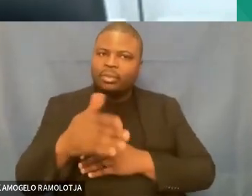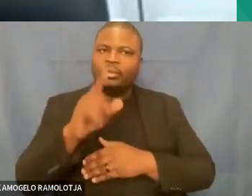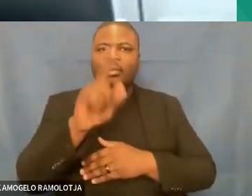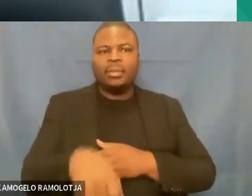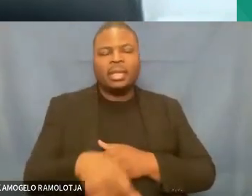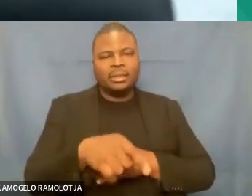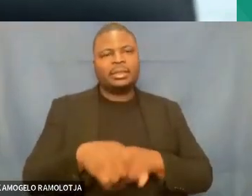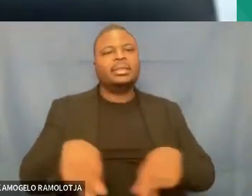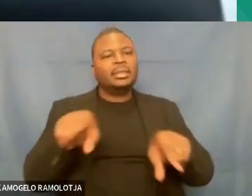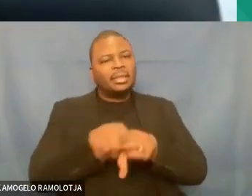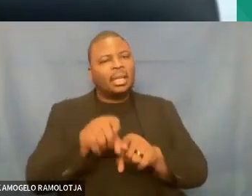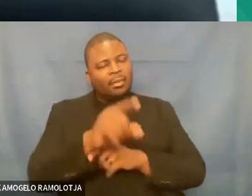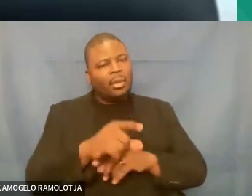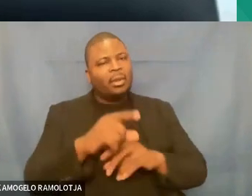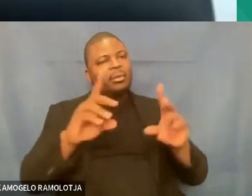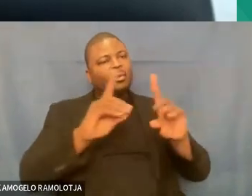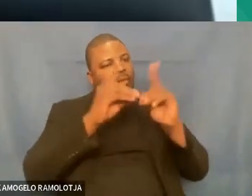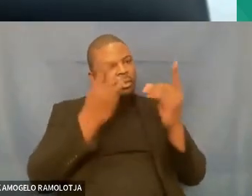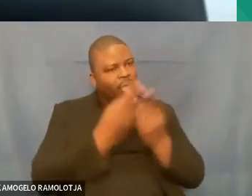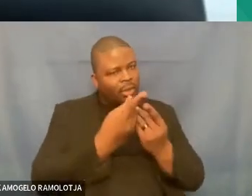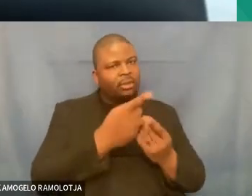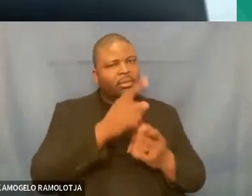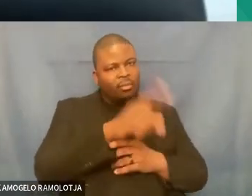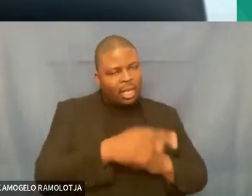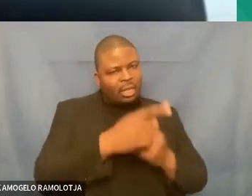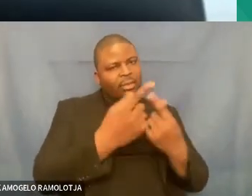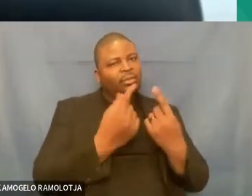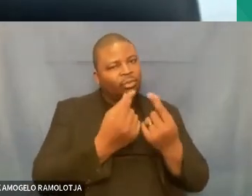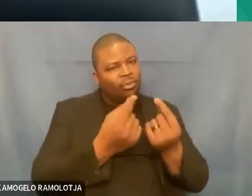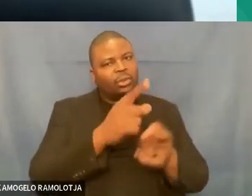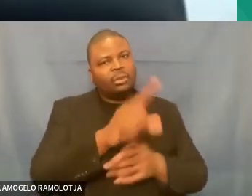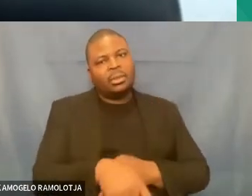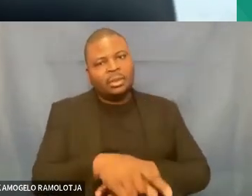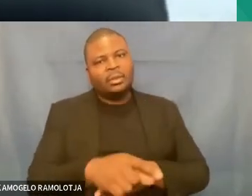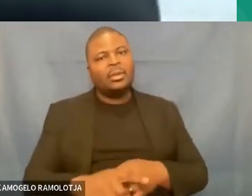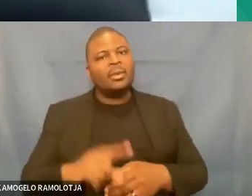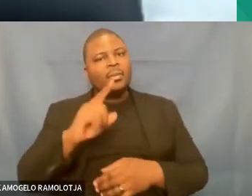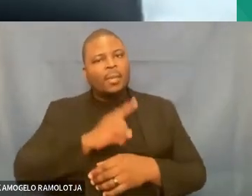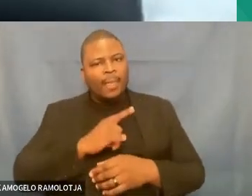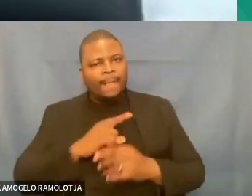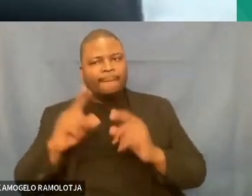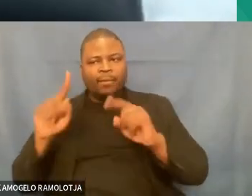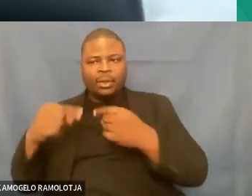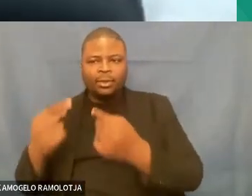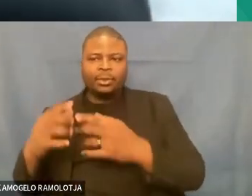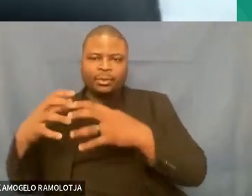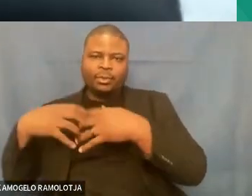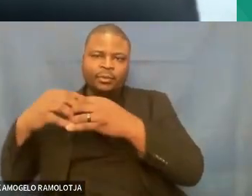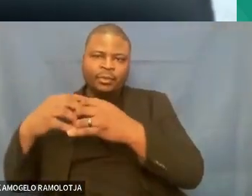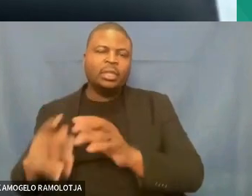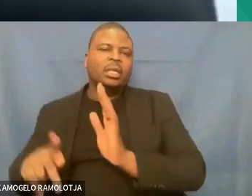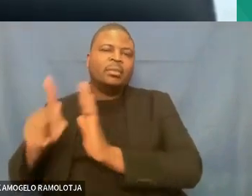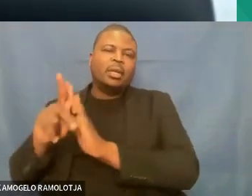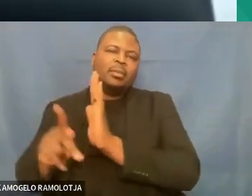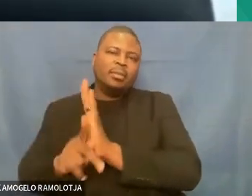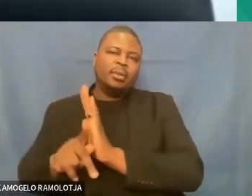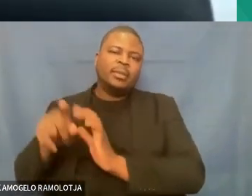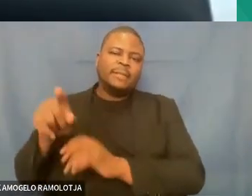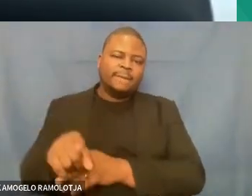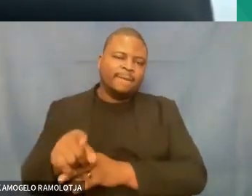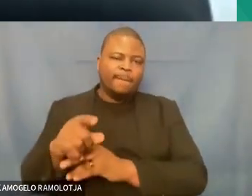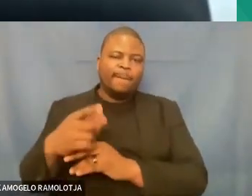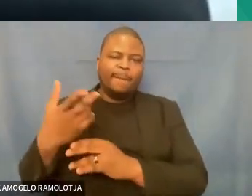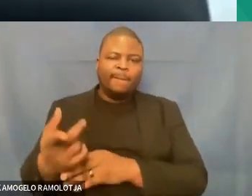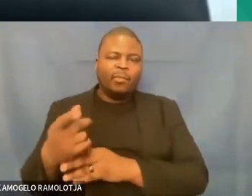institutionalized. You cannot develop a policy from start to completion without ever consulting